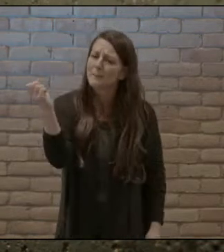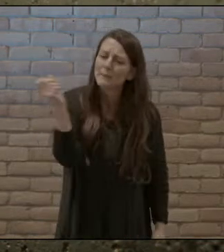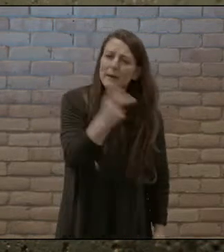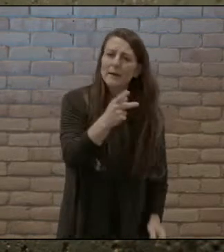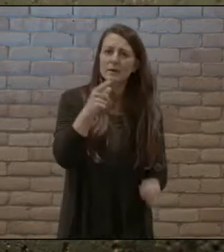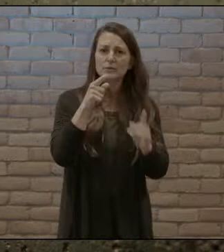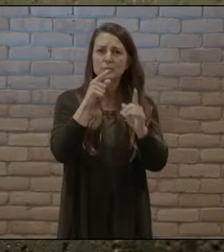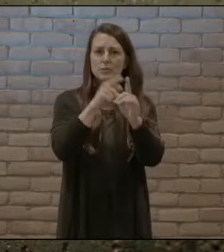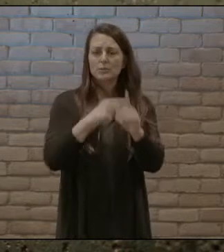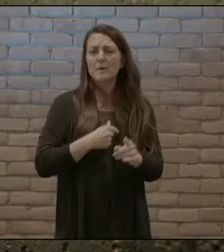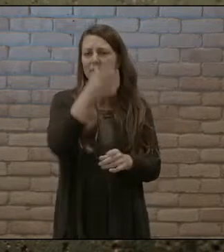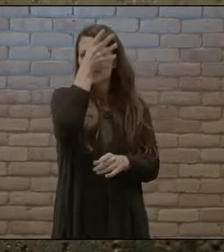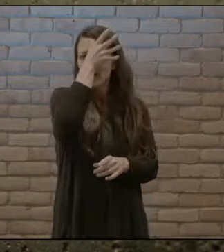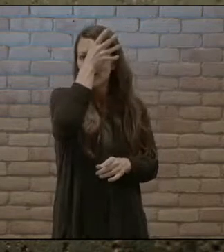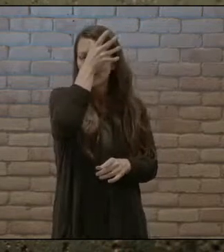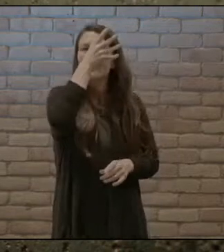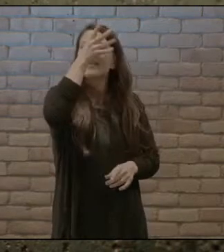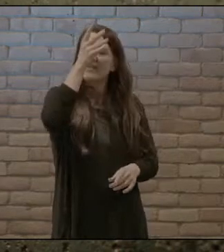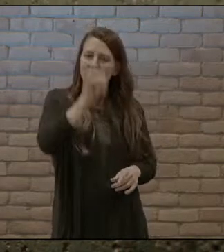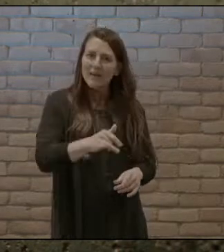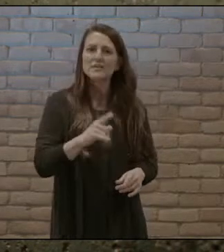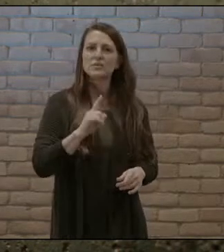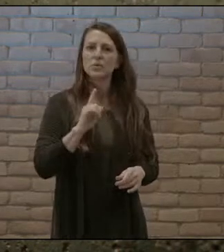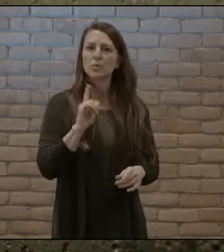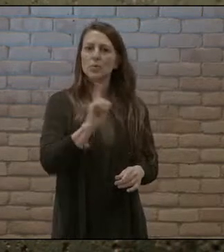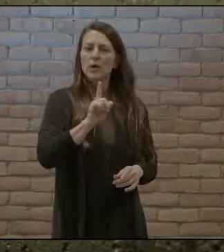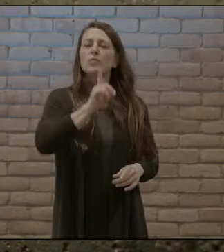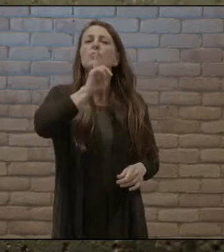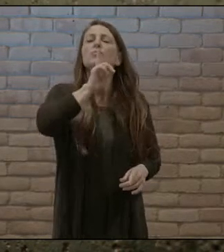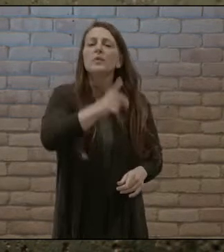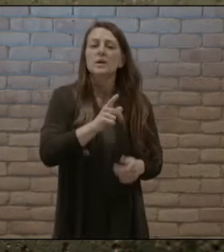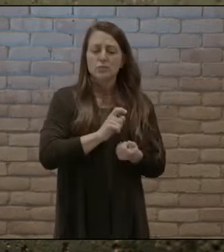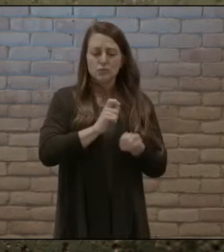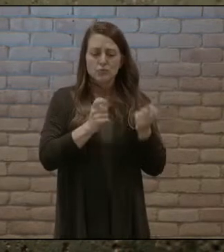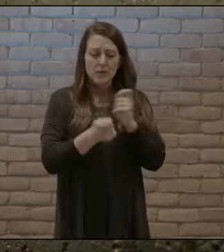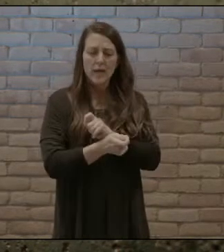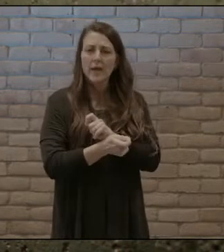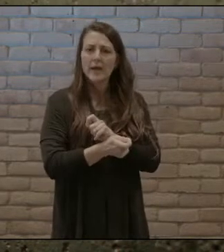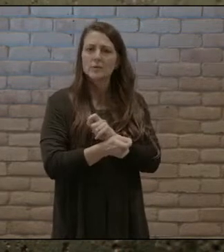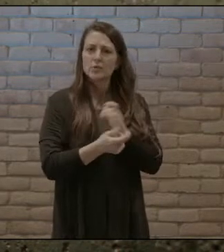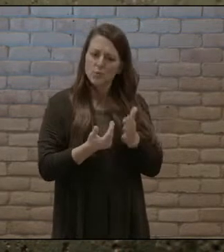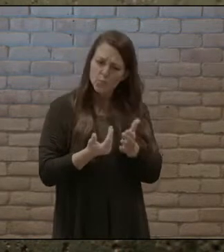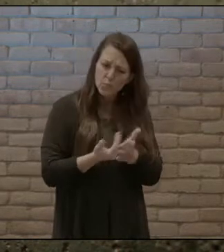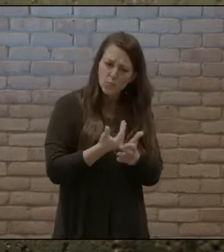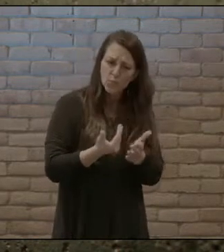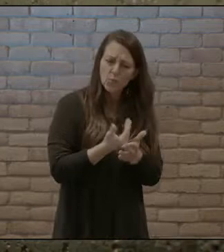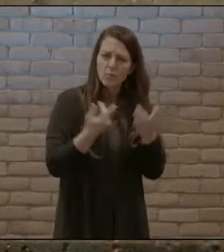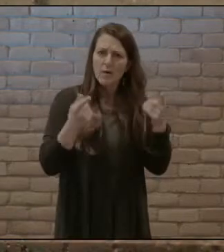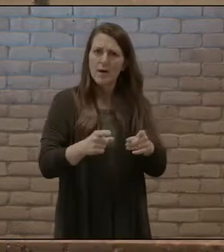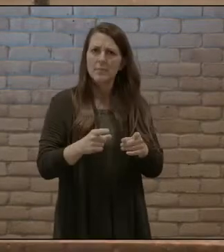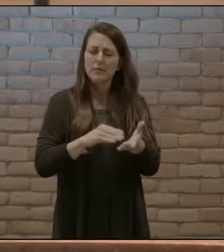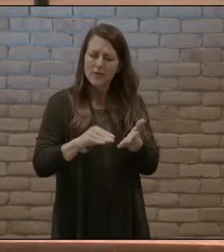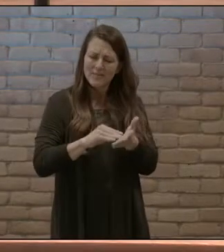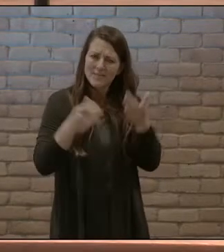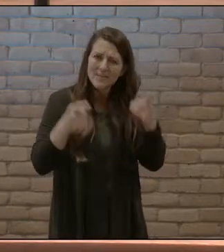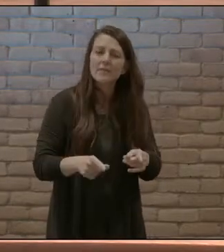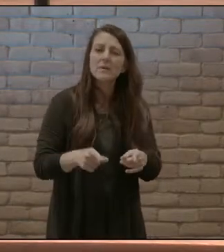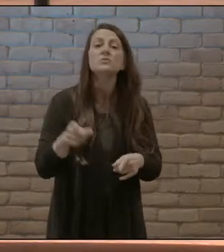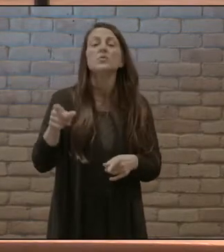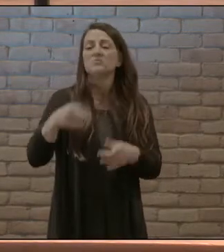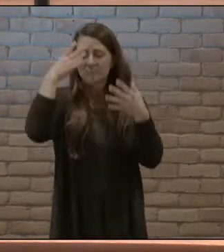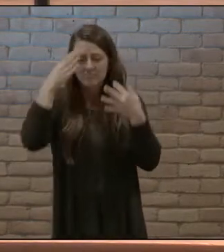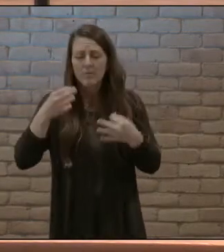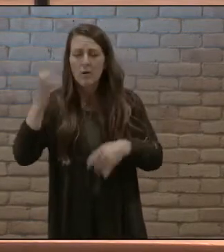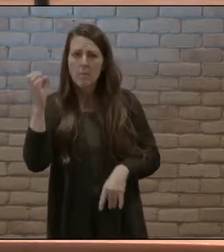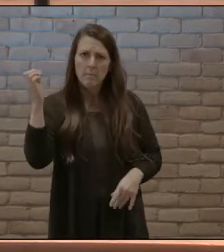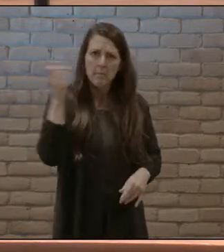father. Because that's where change happens. That's where renewal happens. That's where forgiveness happens. And so he goes back